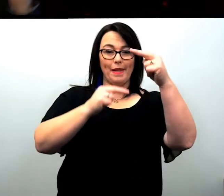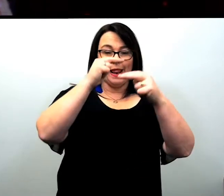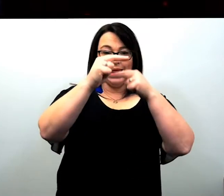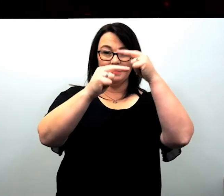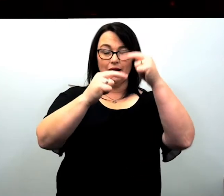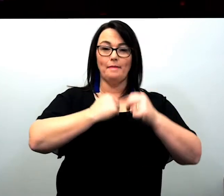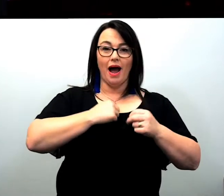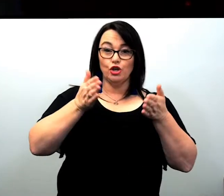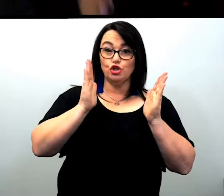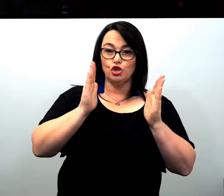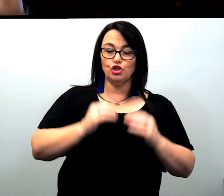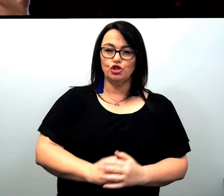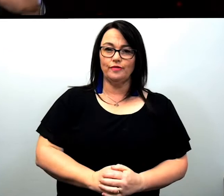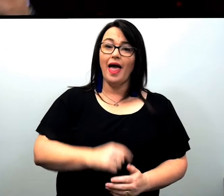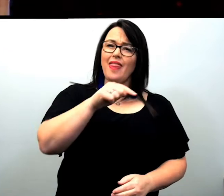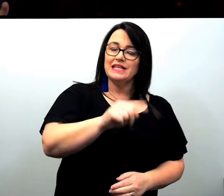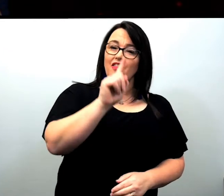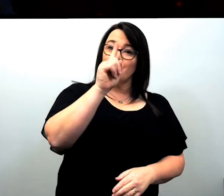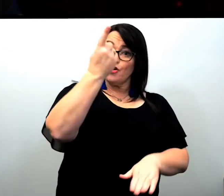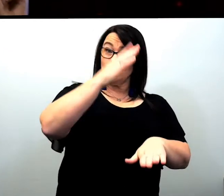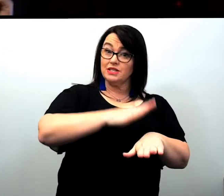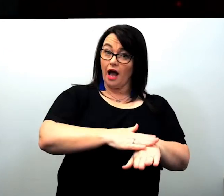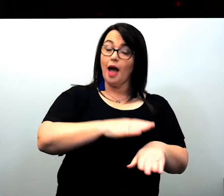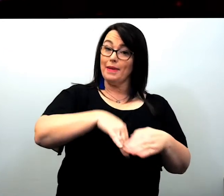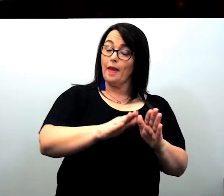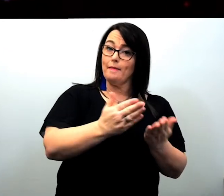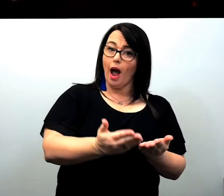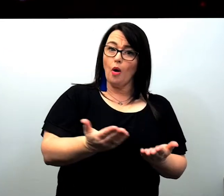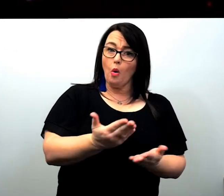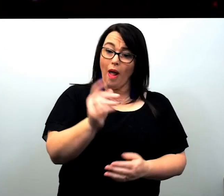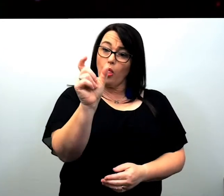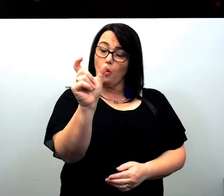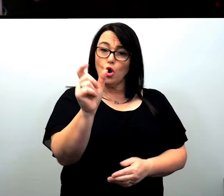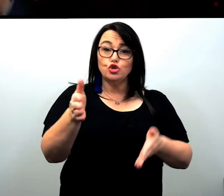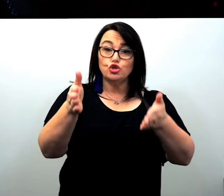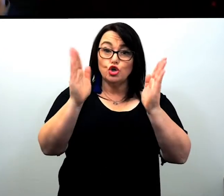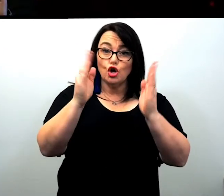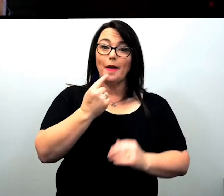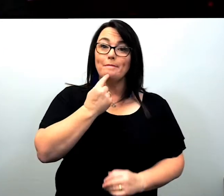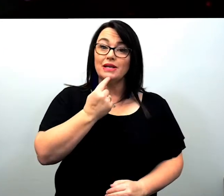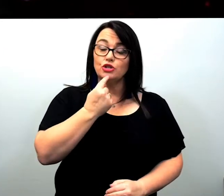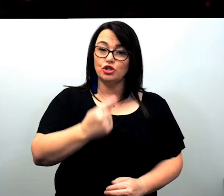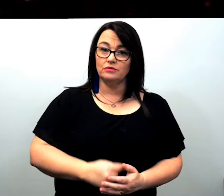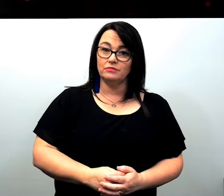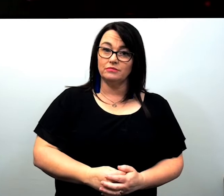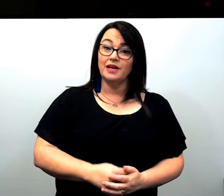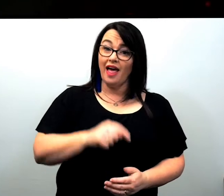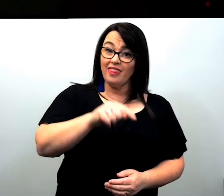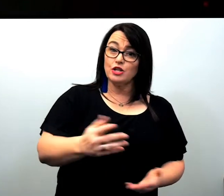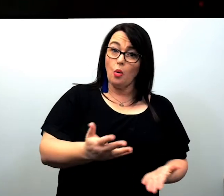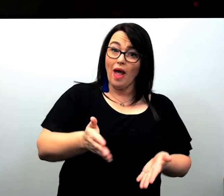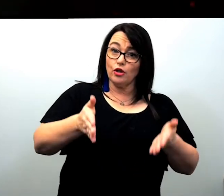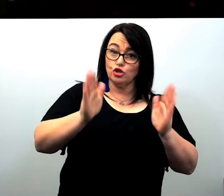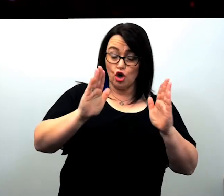In Acts chapter 2 is when the church is launched. In Matthew 16 the church is introduced. And he